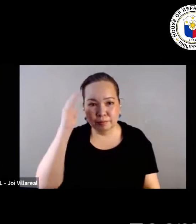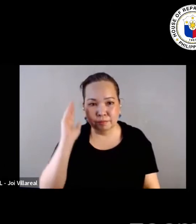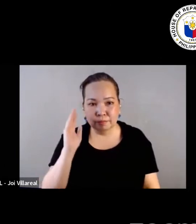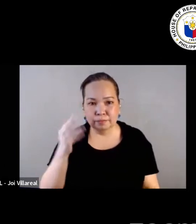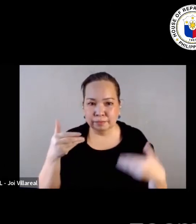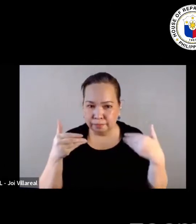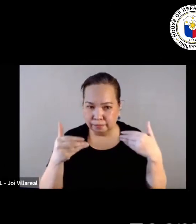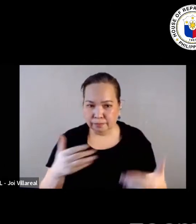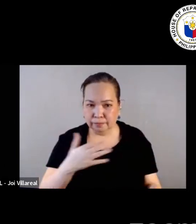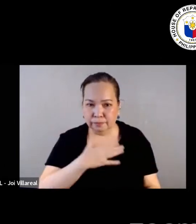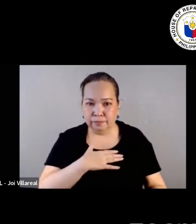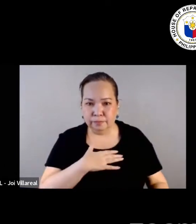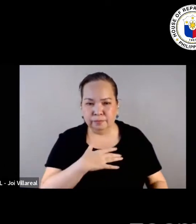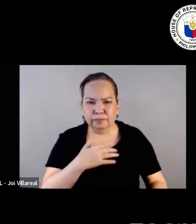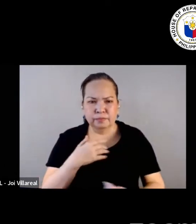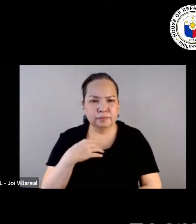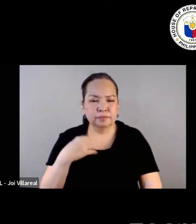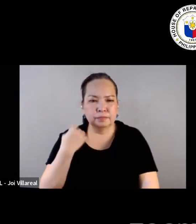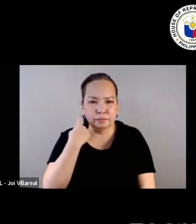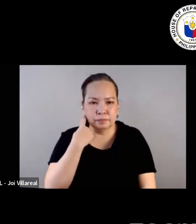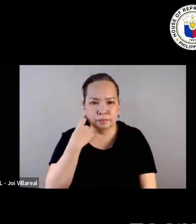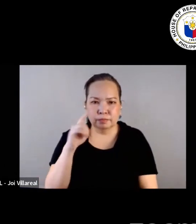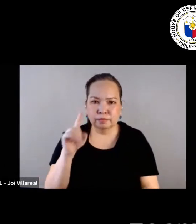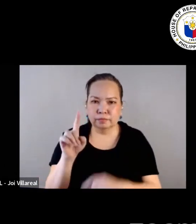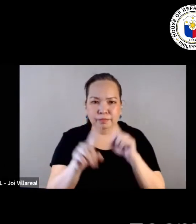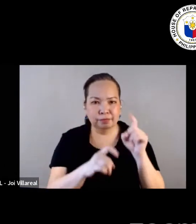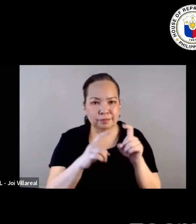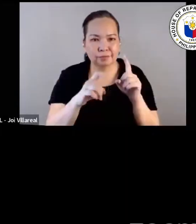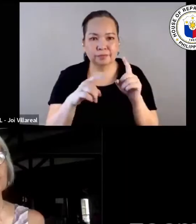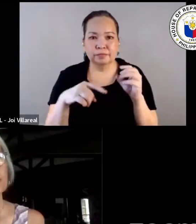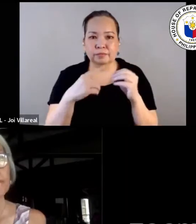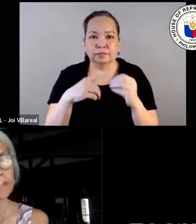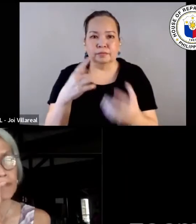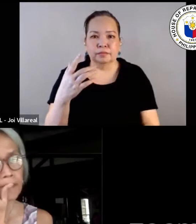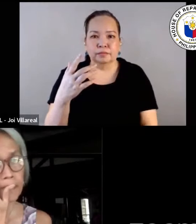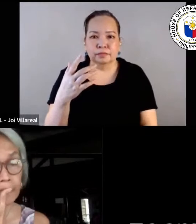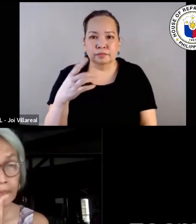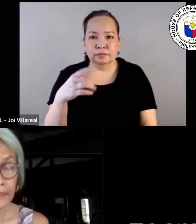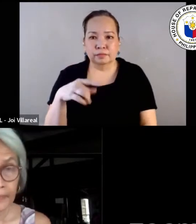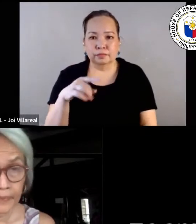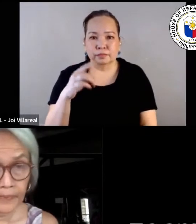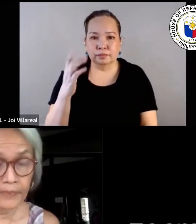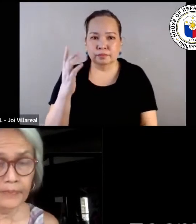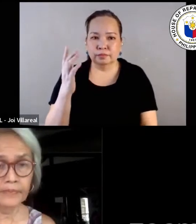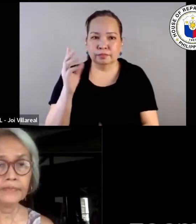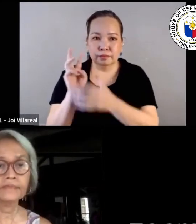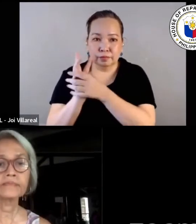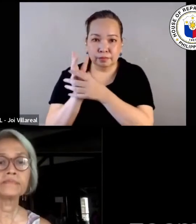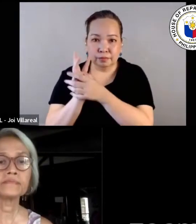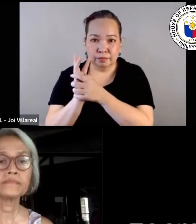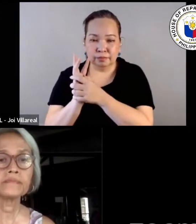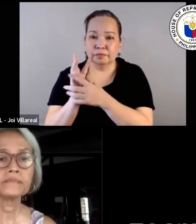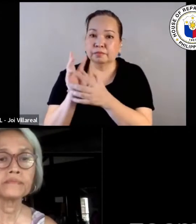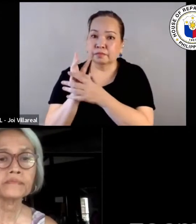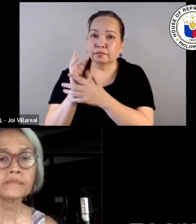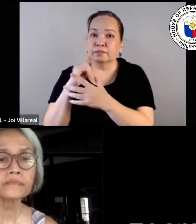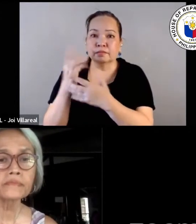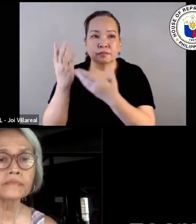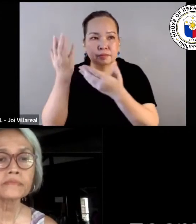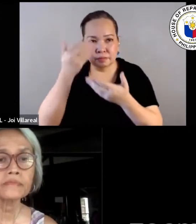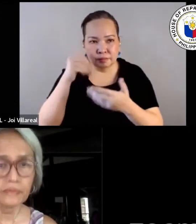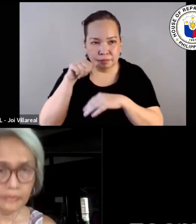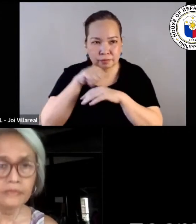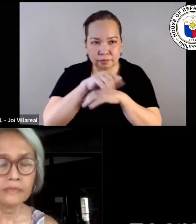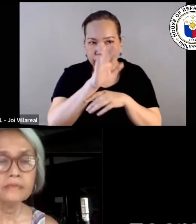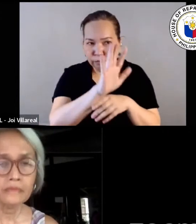proceed. There were queries earlier addressed to the KWF, and the KWF said that they will forward those